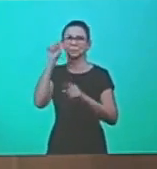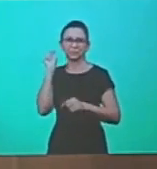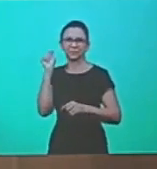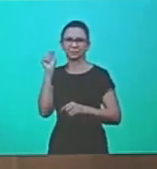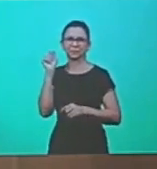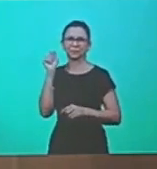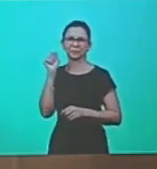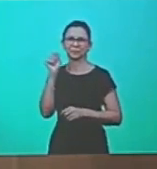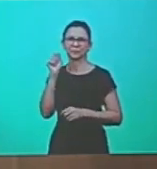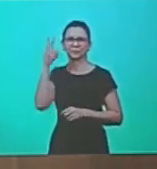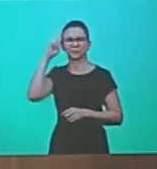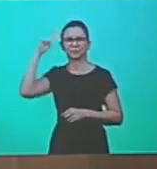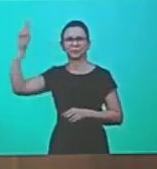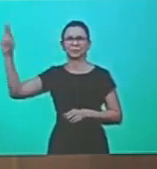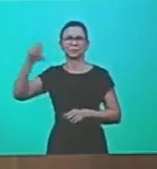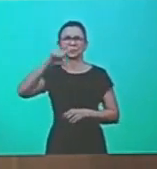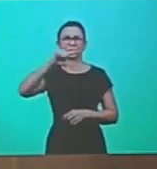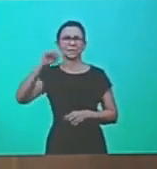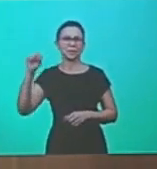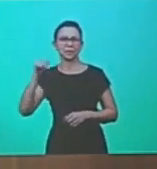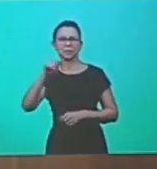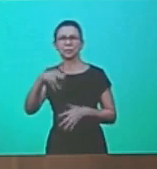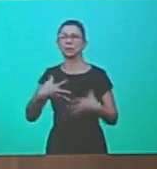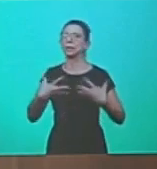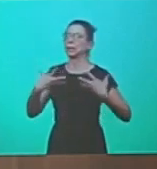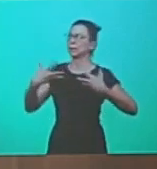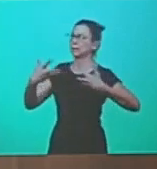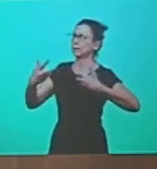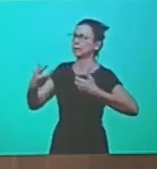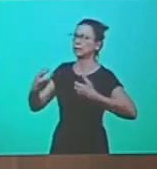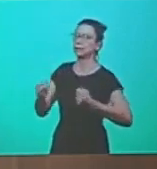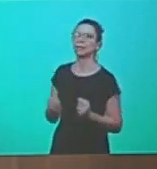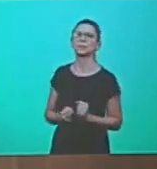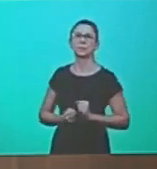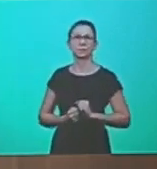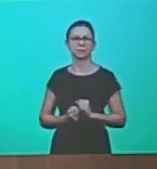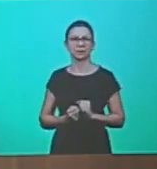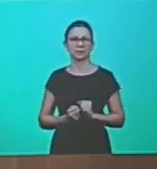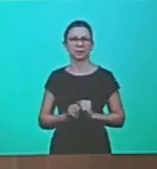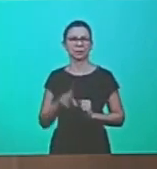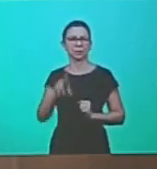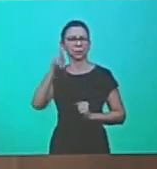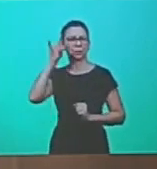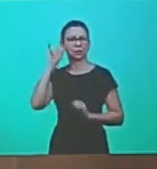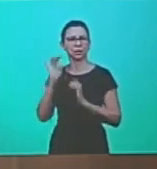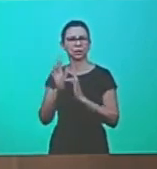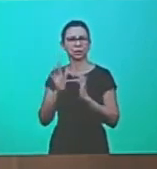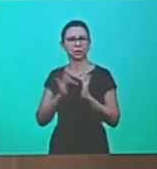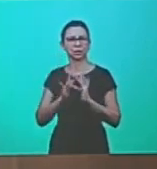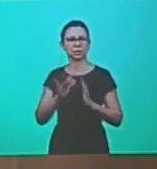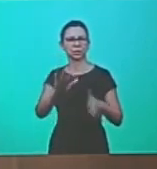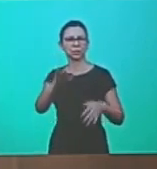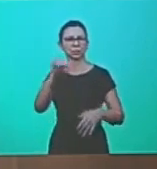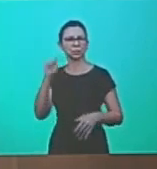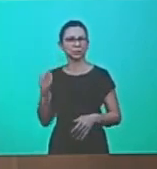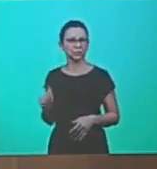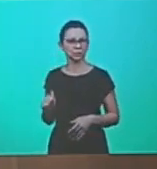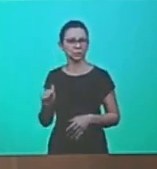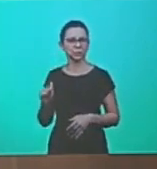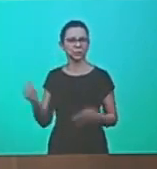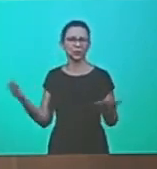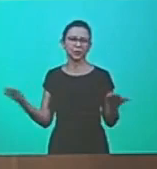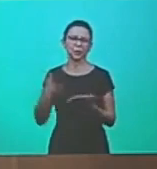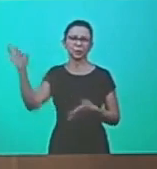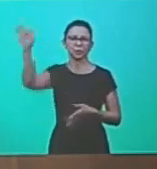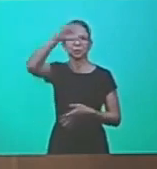people. We are chosen from the Lord. We are his chosen people. And we have to accept